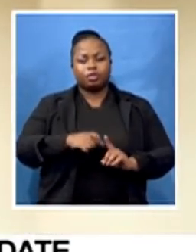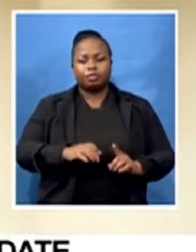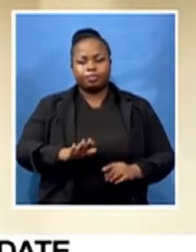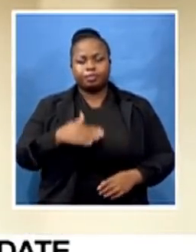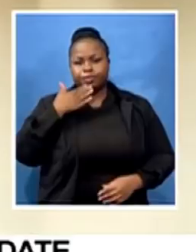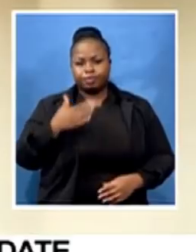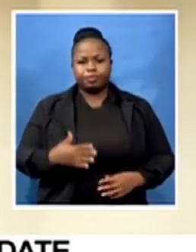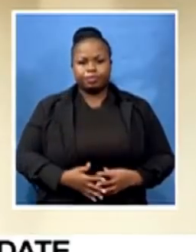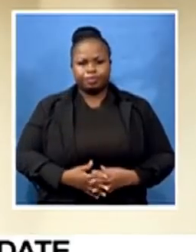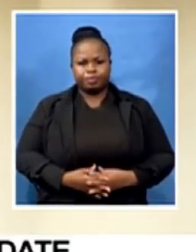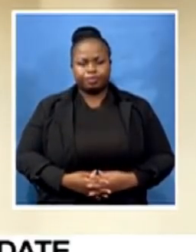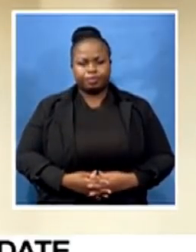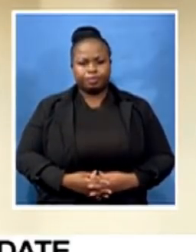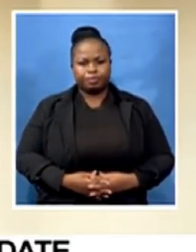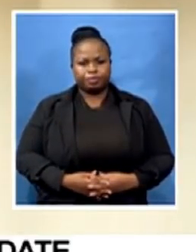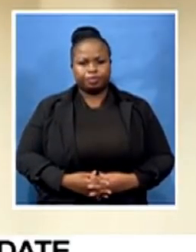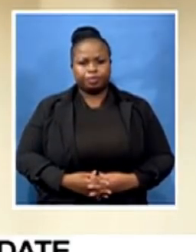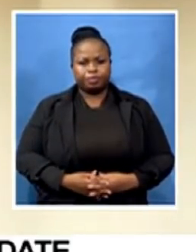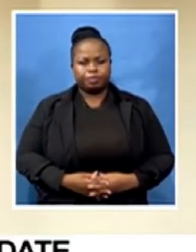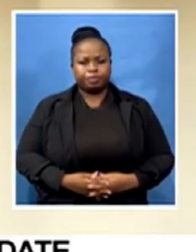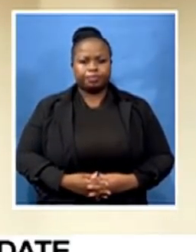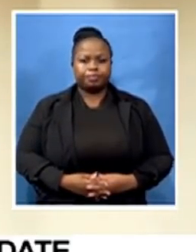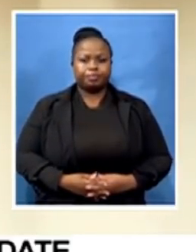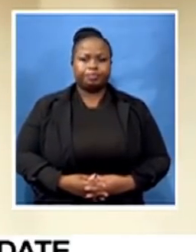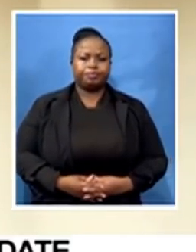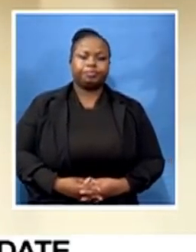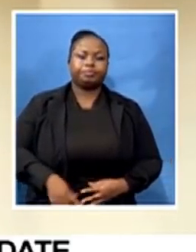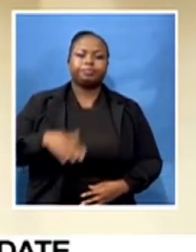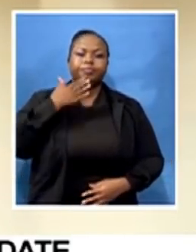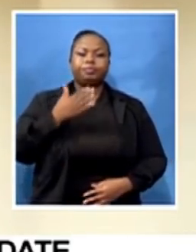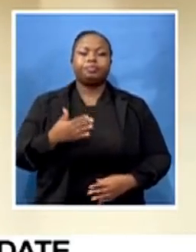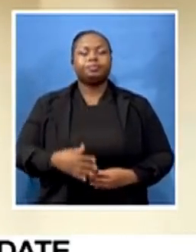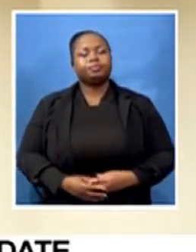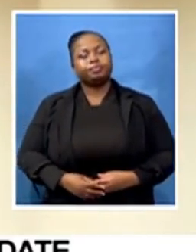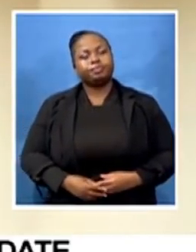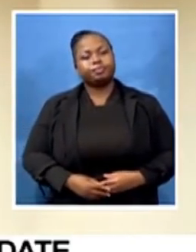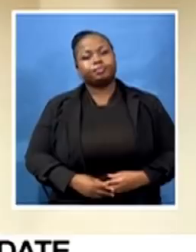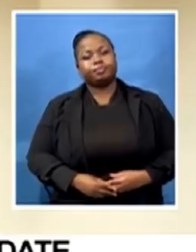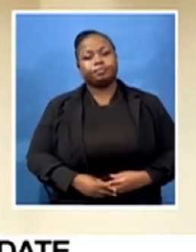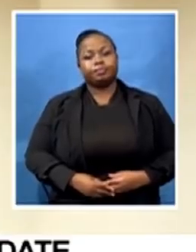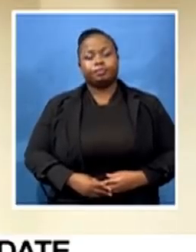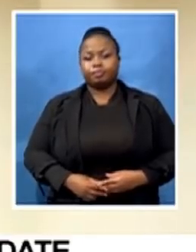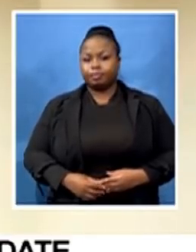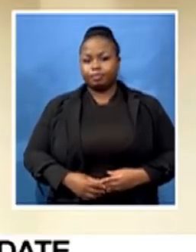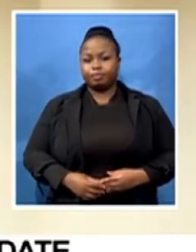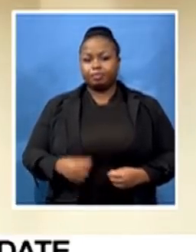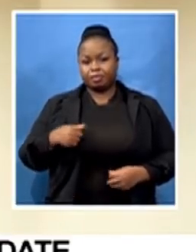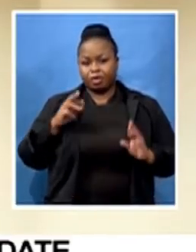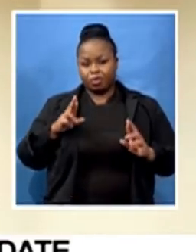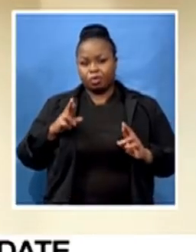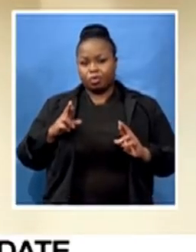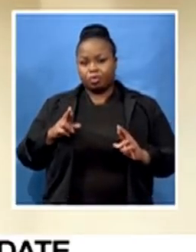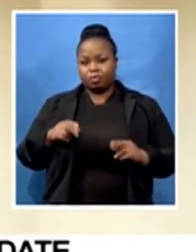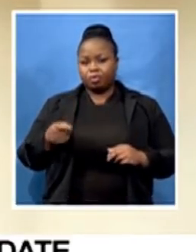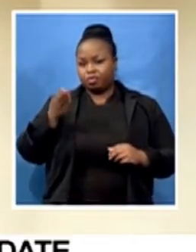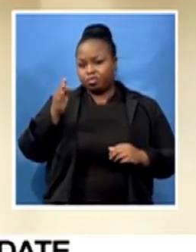Thank you very much. I'm sure somebody will show the slides from your side. They were